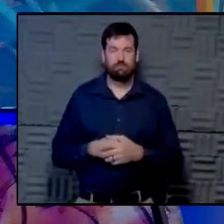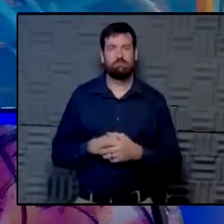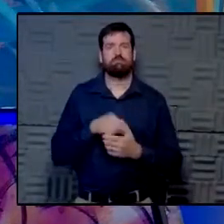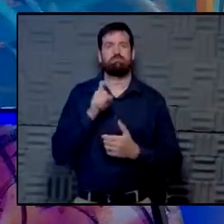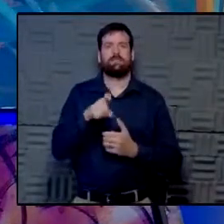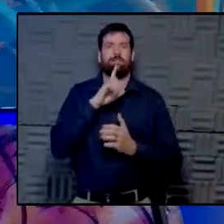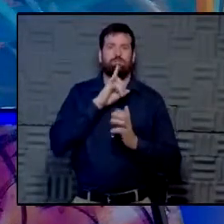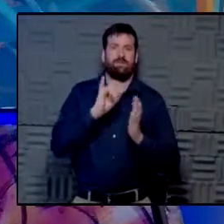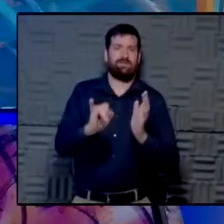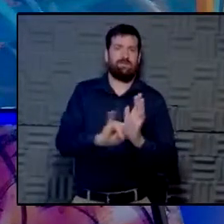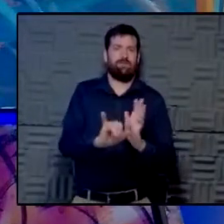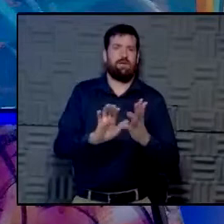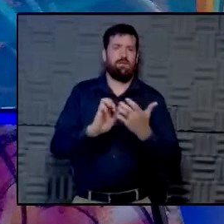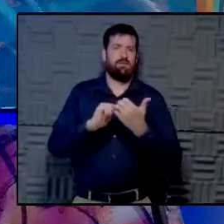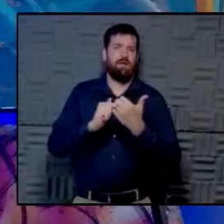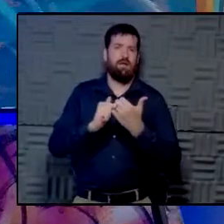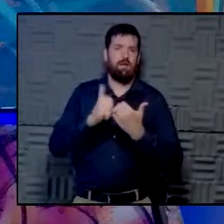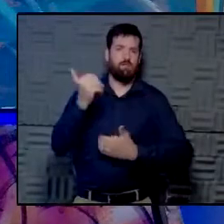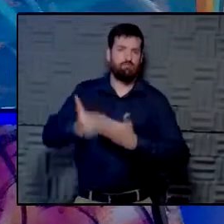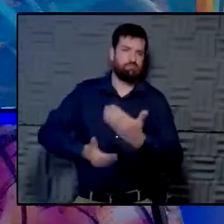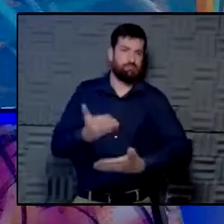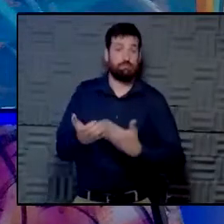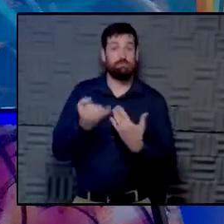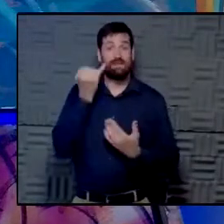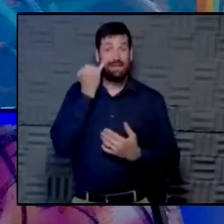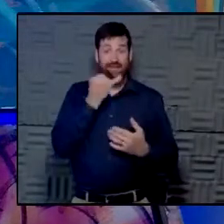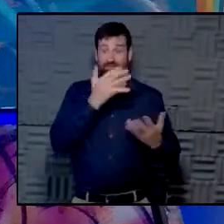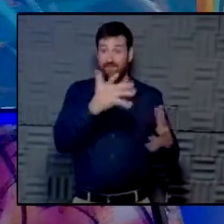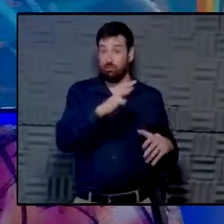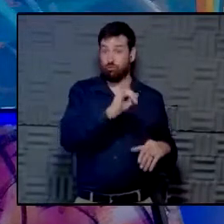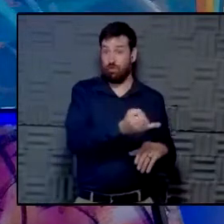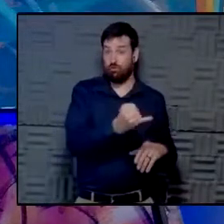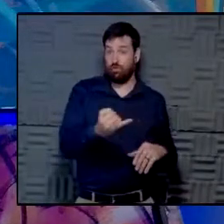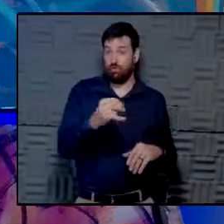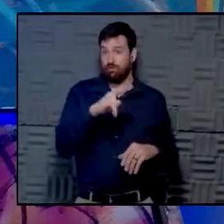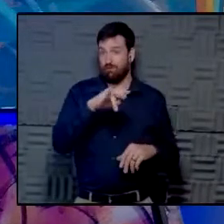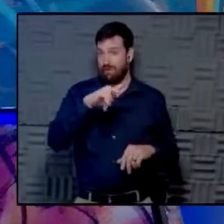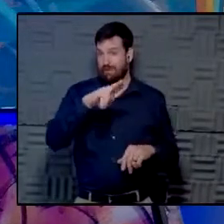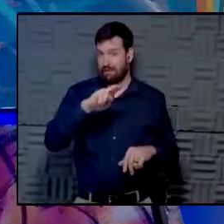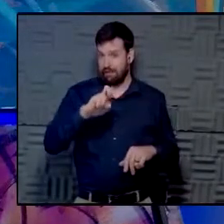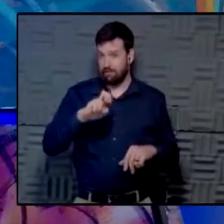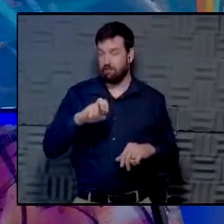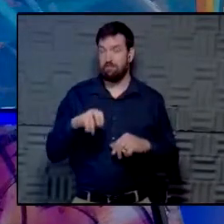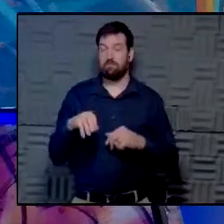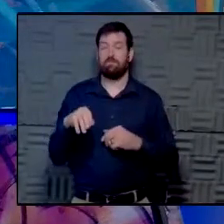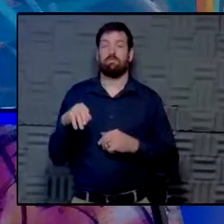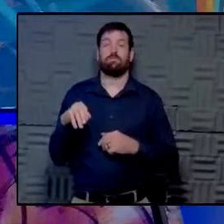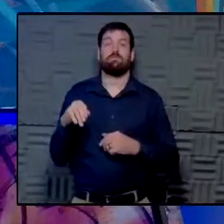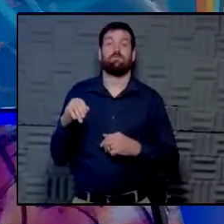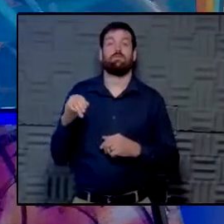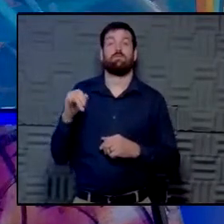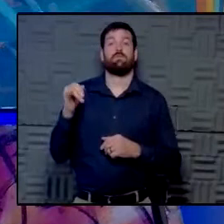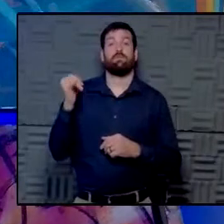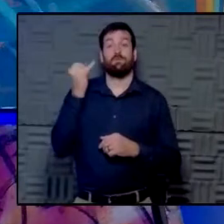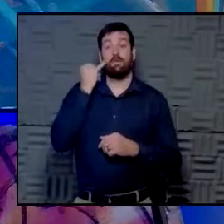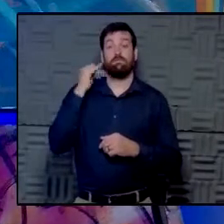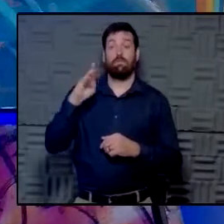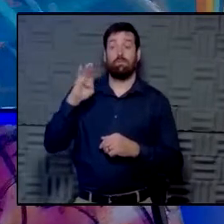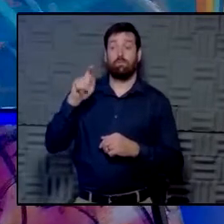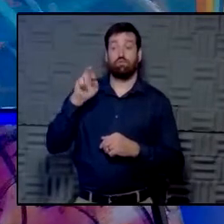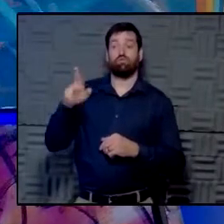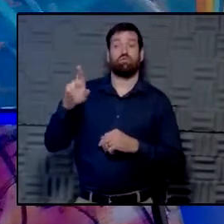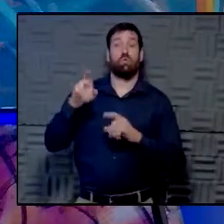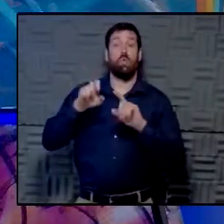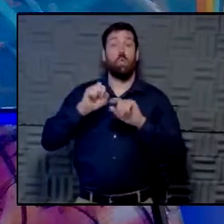what is the process that we're going to do that if you do get the Johnson & Johnson vaccine. And then if there is a booster or a